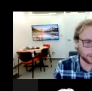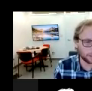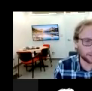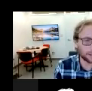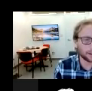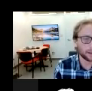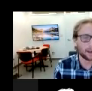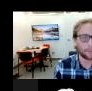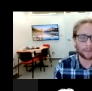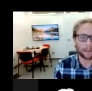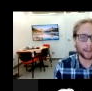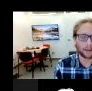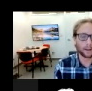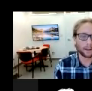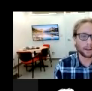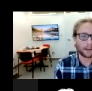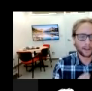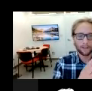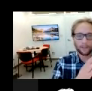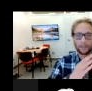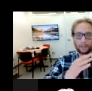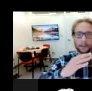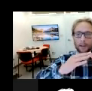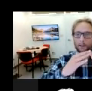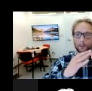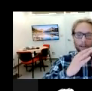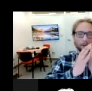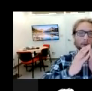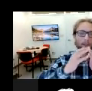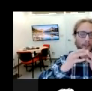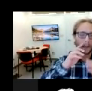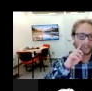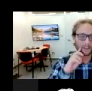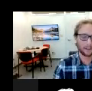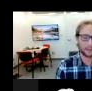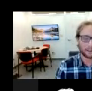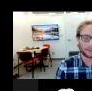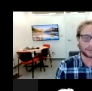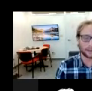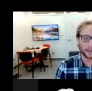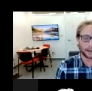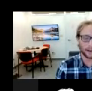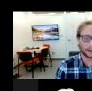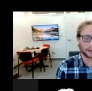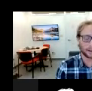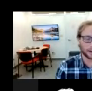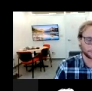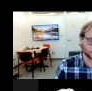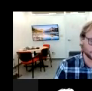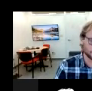fine assumption, I think. And the sigma, so like the width of the Gaussian, is